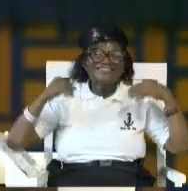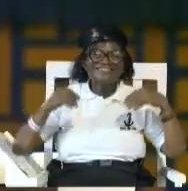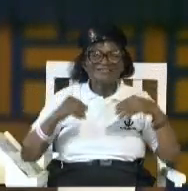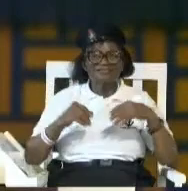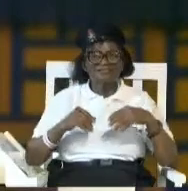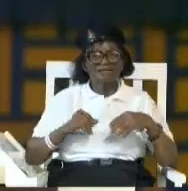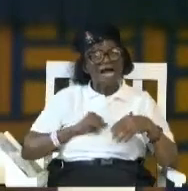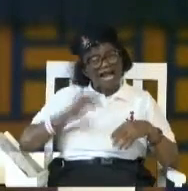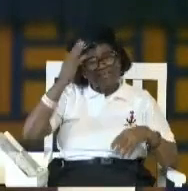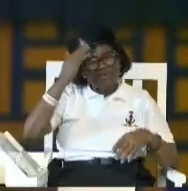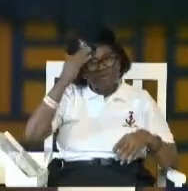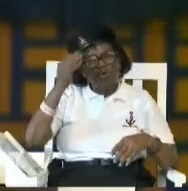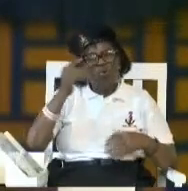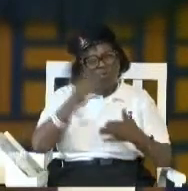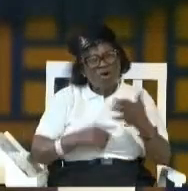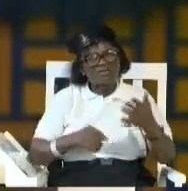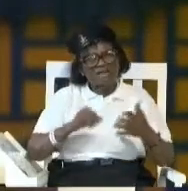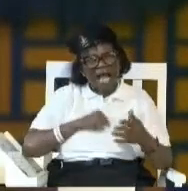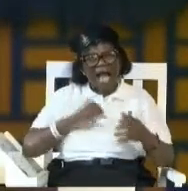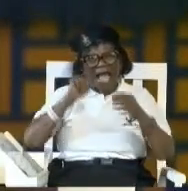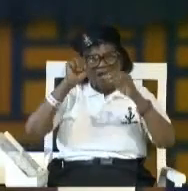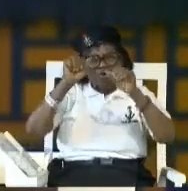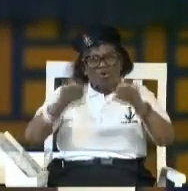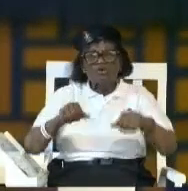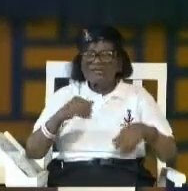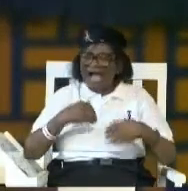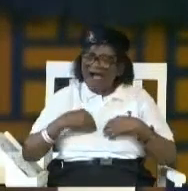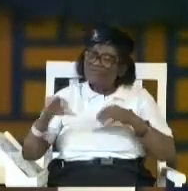I know what I could have done.